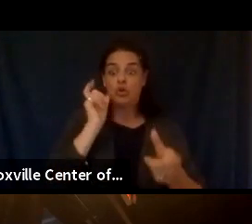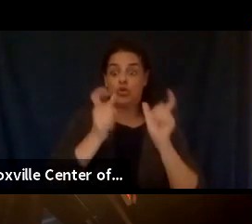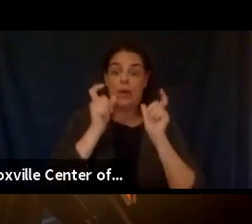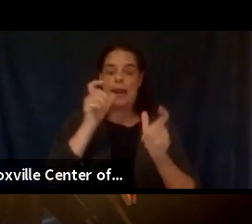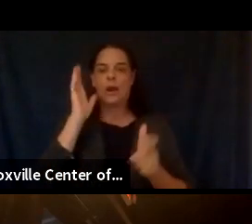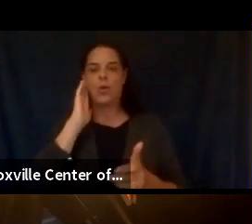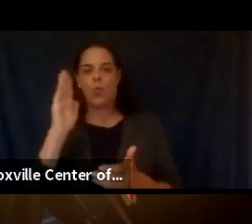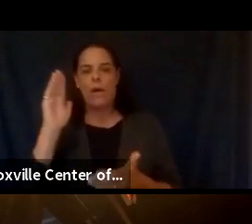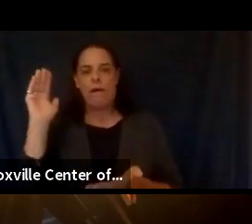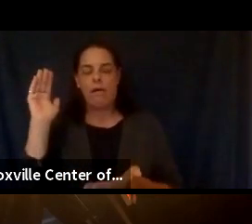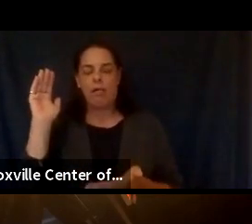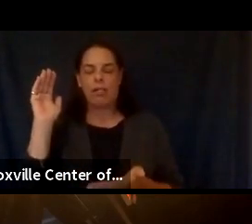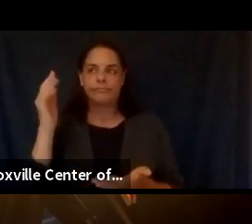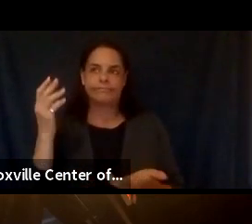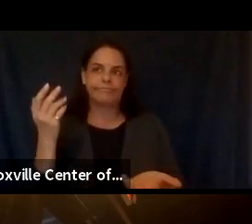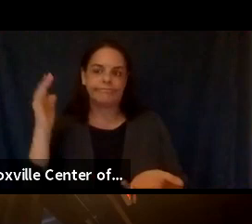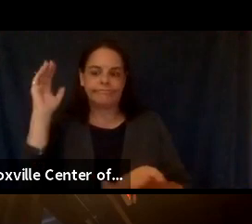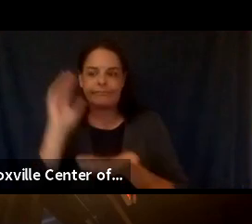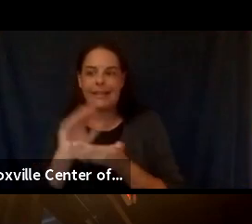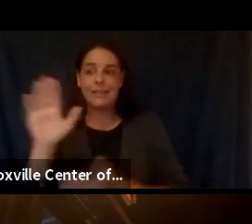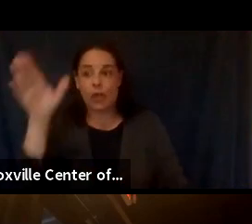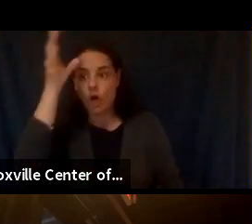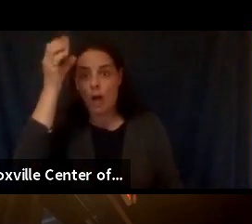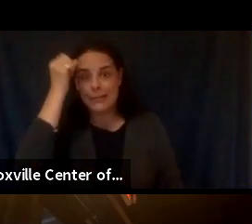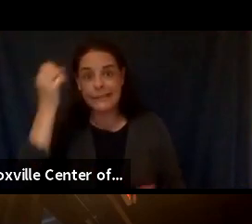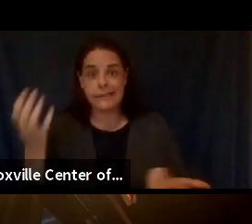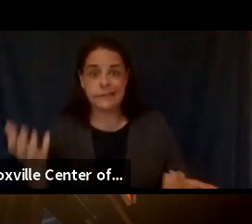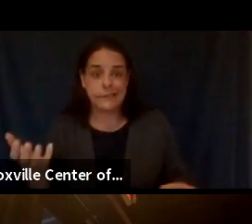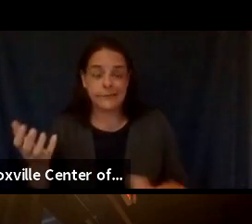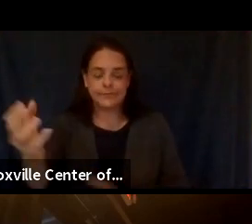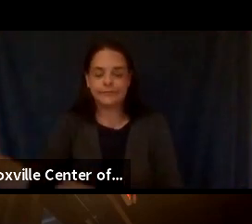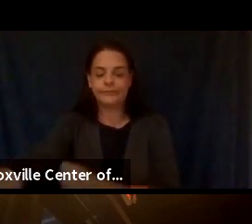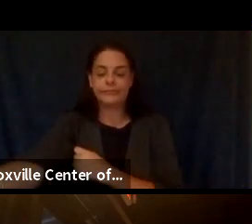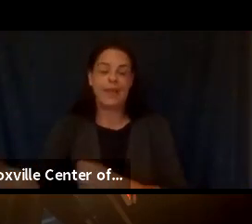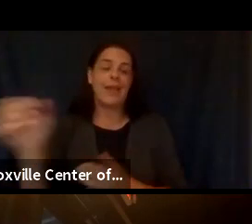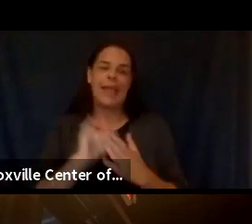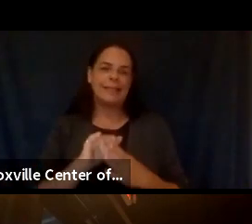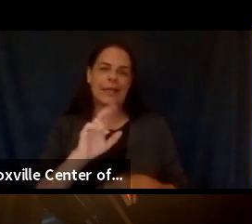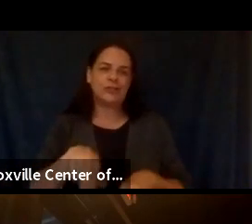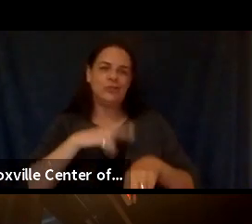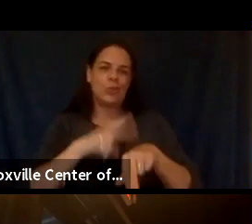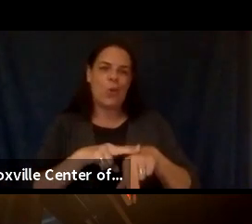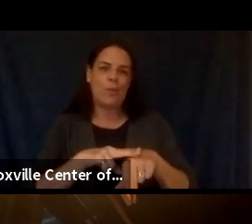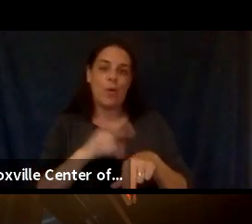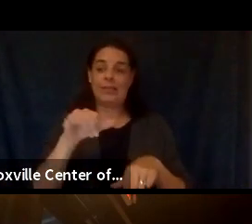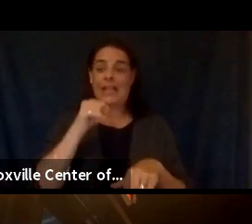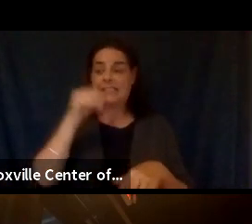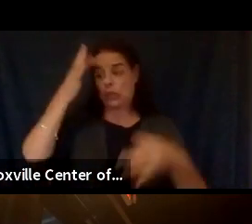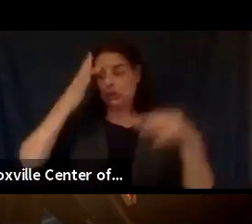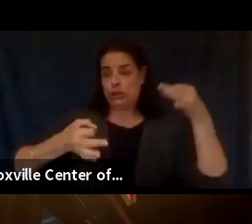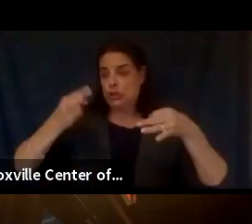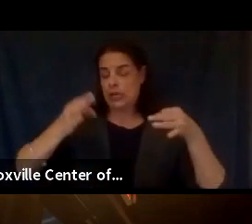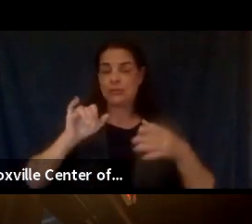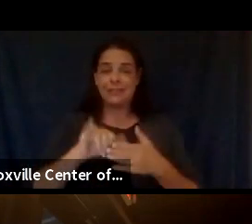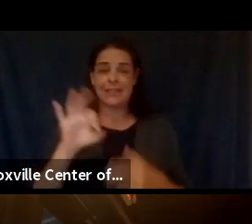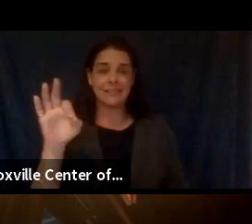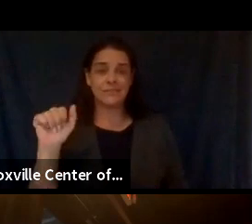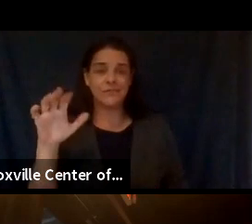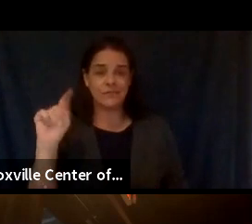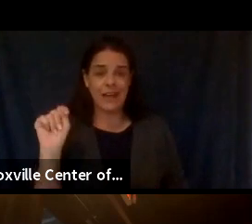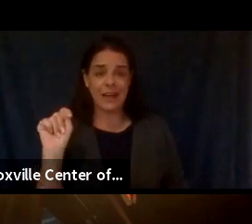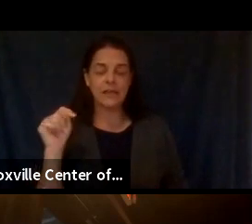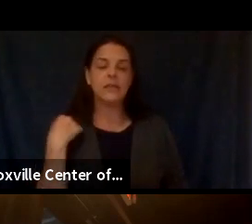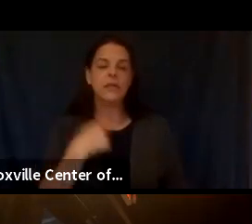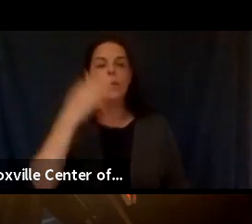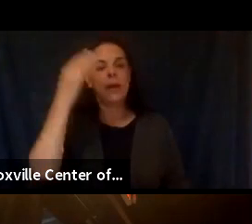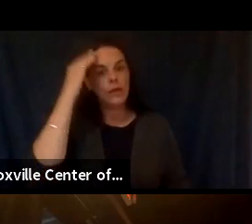inhibit their common sense. And that's just human nature. That's not a judgment. That's just a fact. And so we know